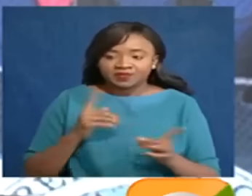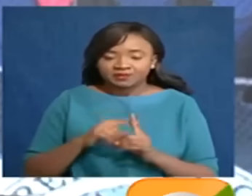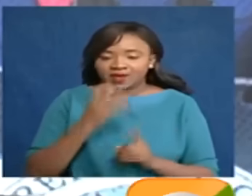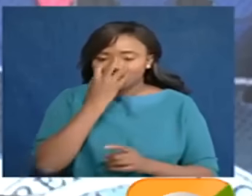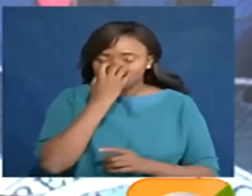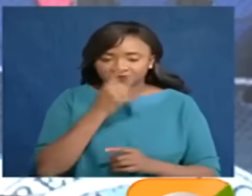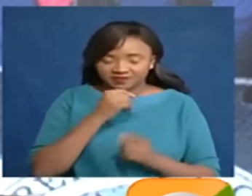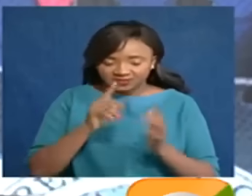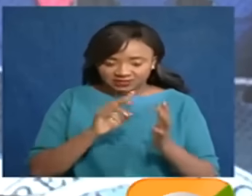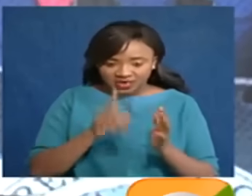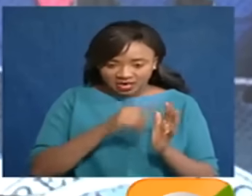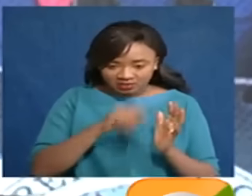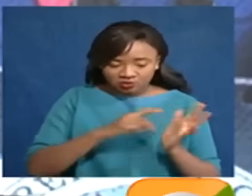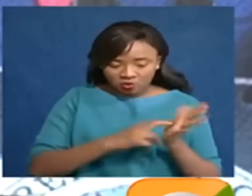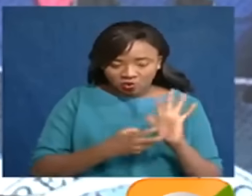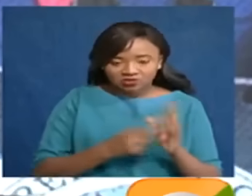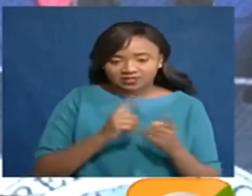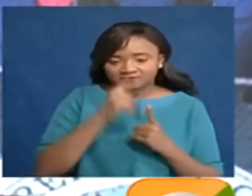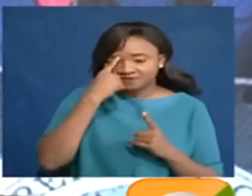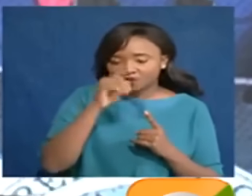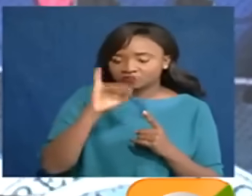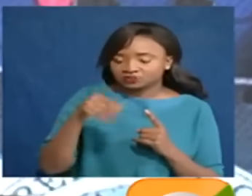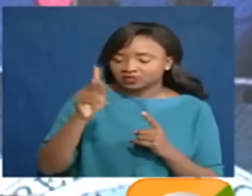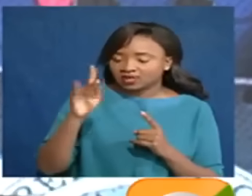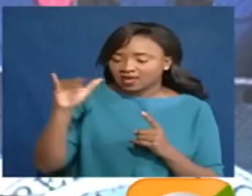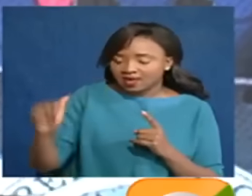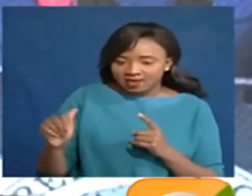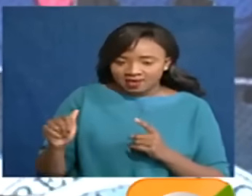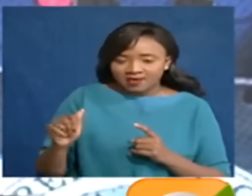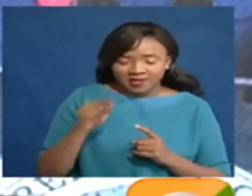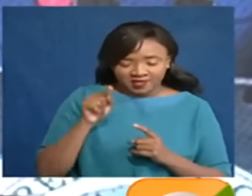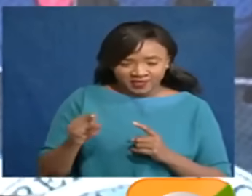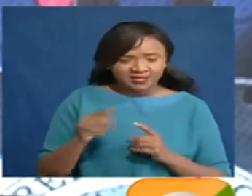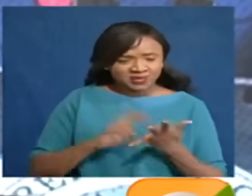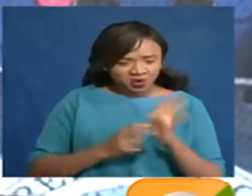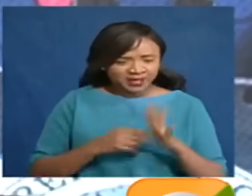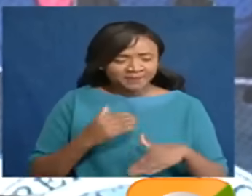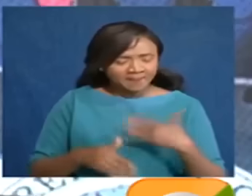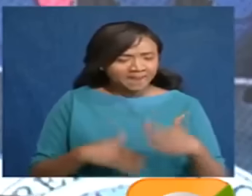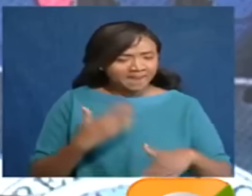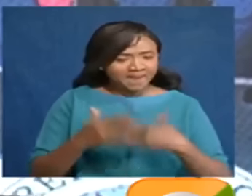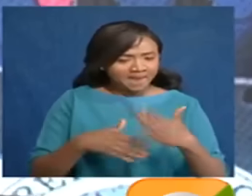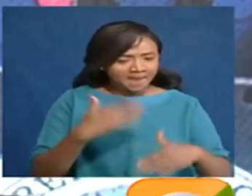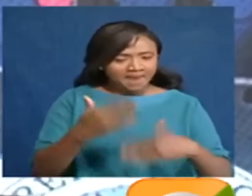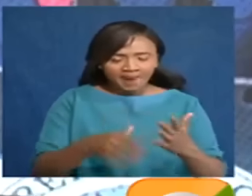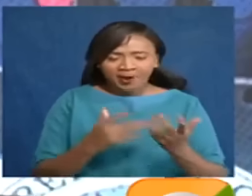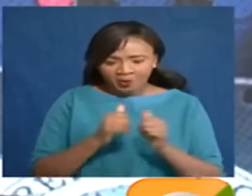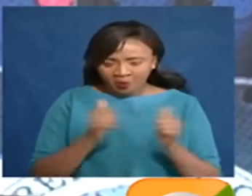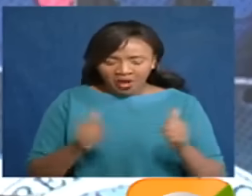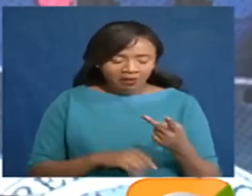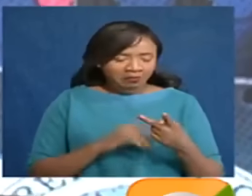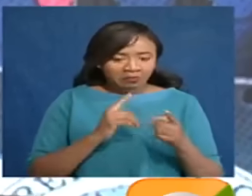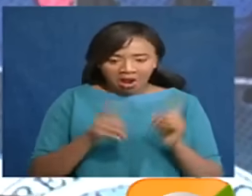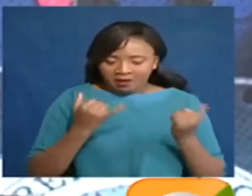the Jomo Kenyatta International Airport expansion project, which was at an advanced stage of consideration. He has also ended